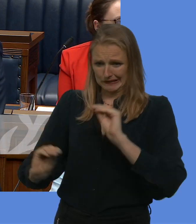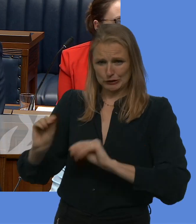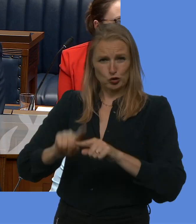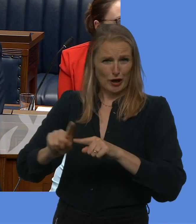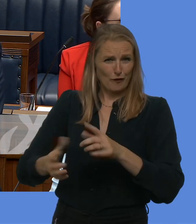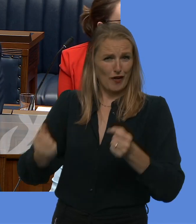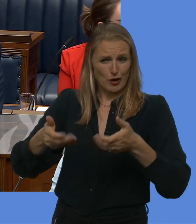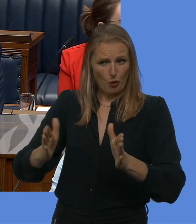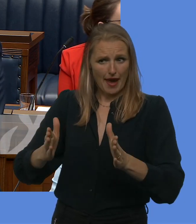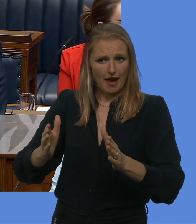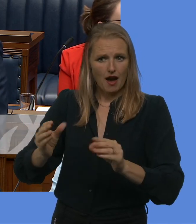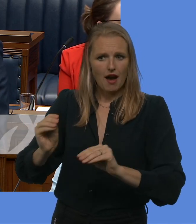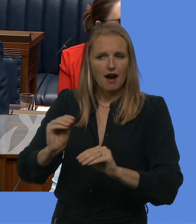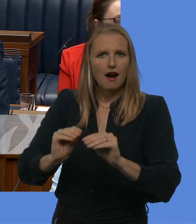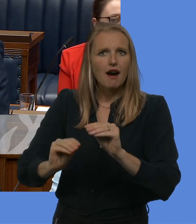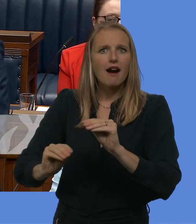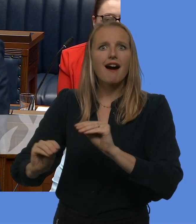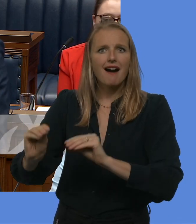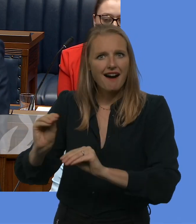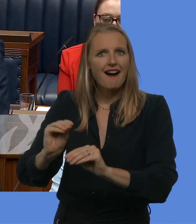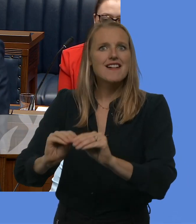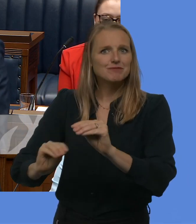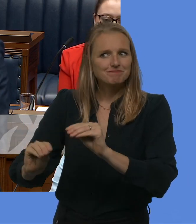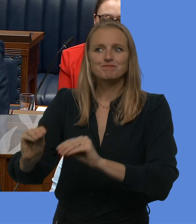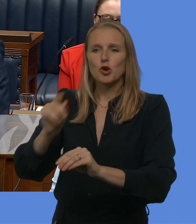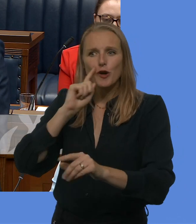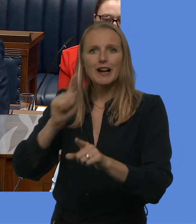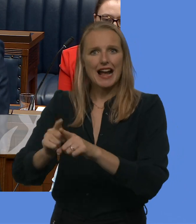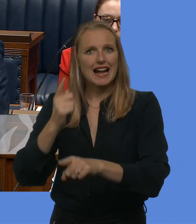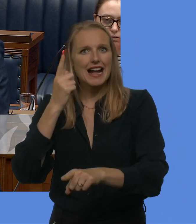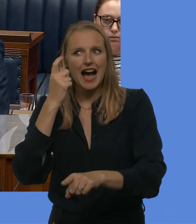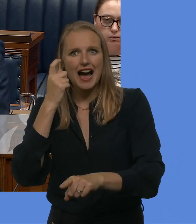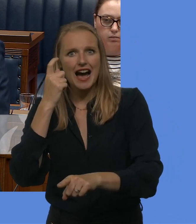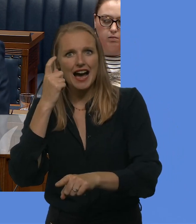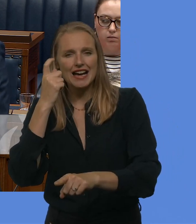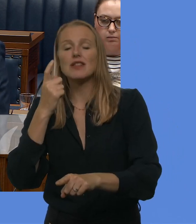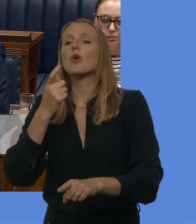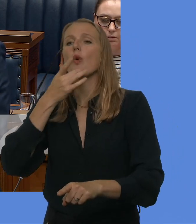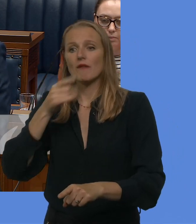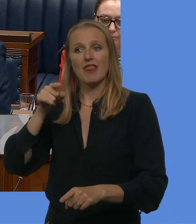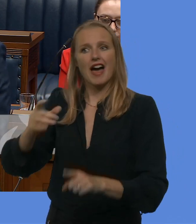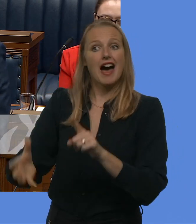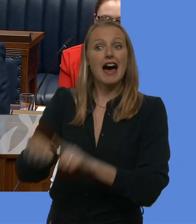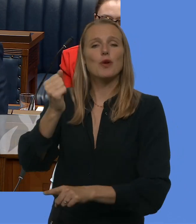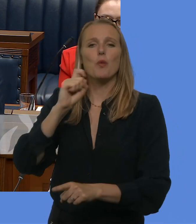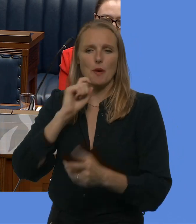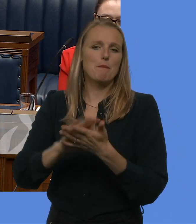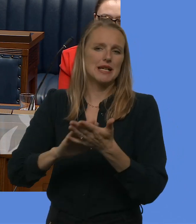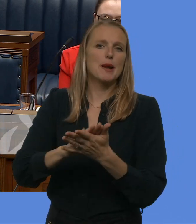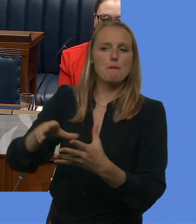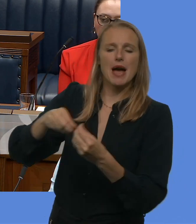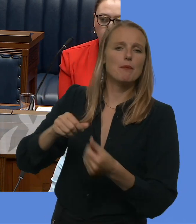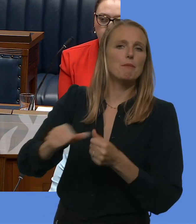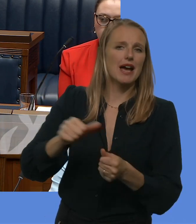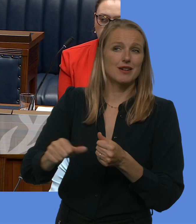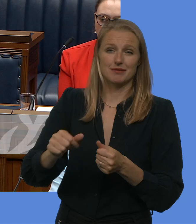are on our way to doing that, and that will ensure that we resolve the issue around pay and grading review, because recruitment and retention in this